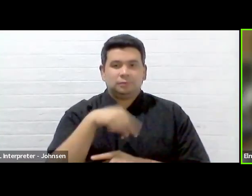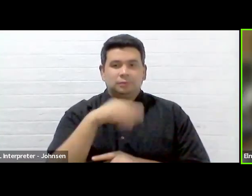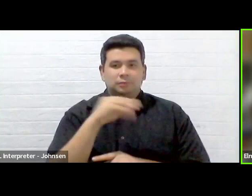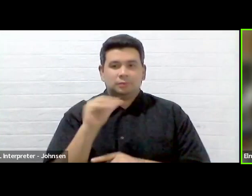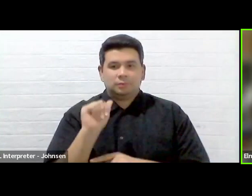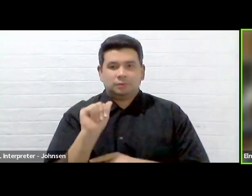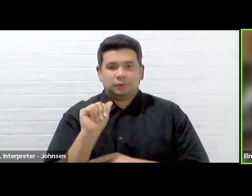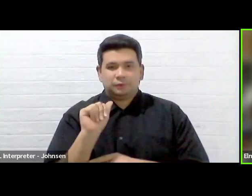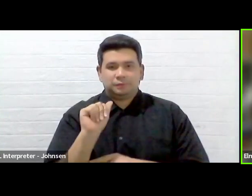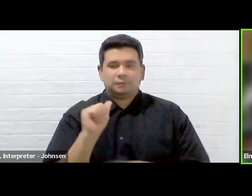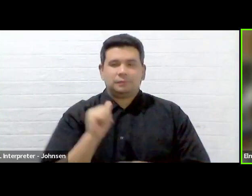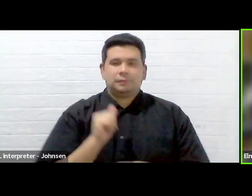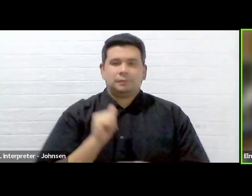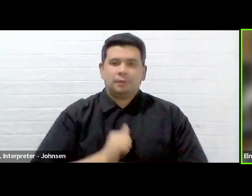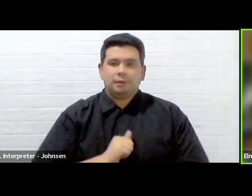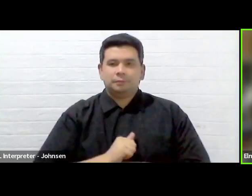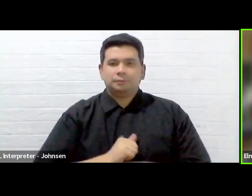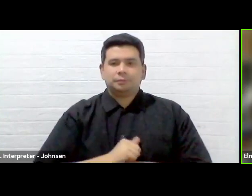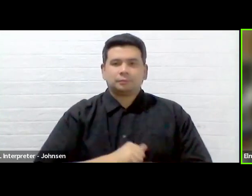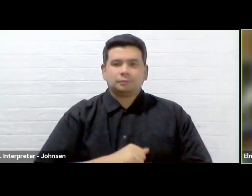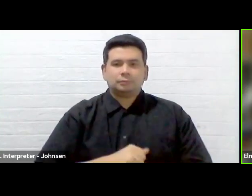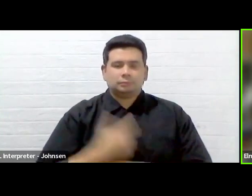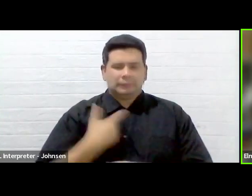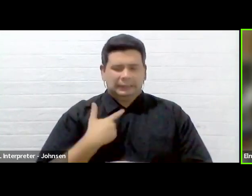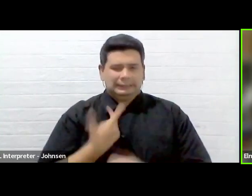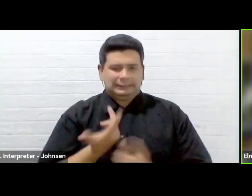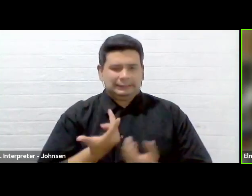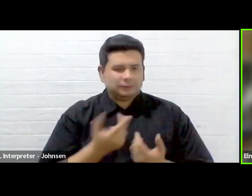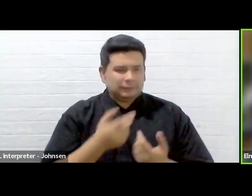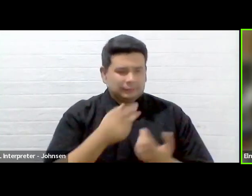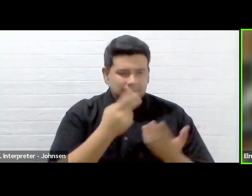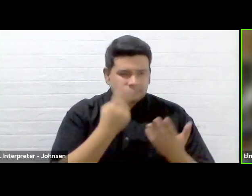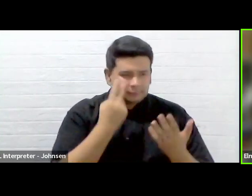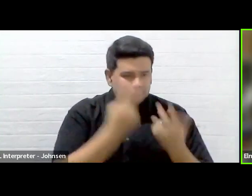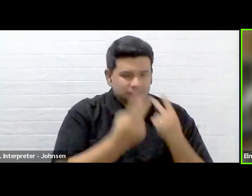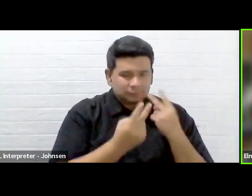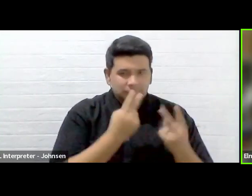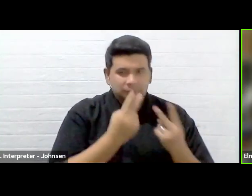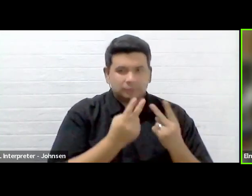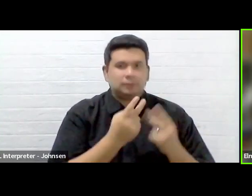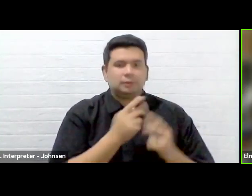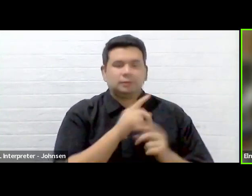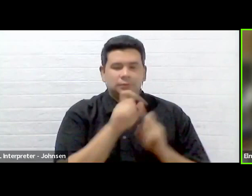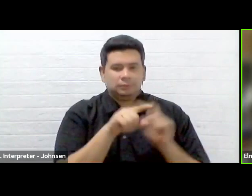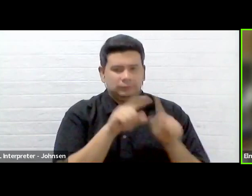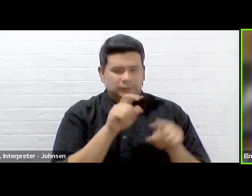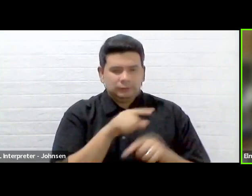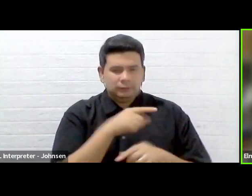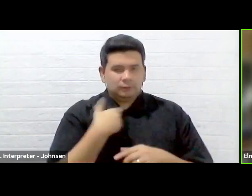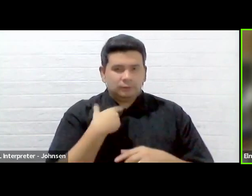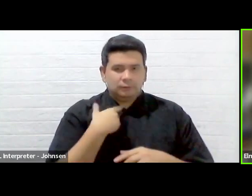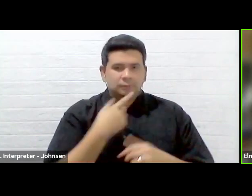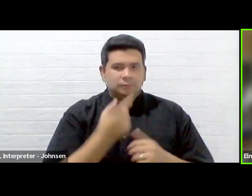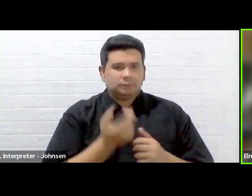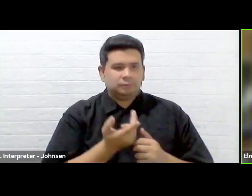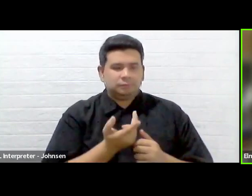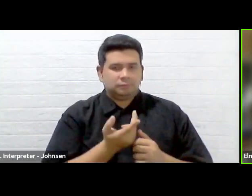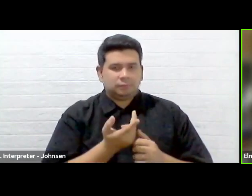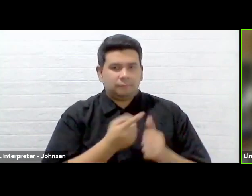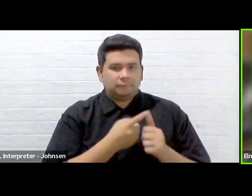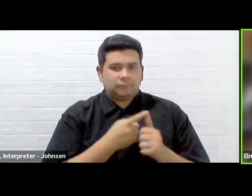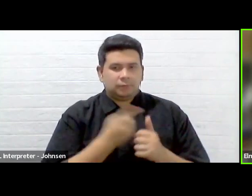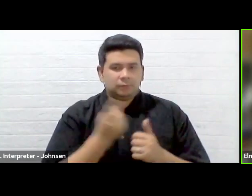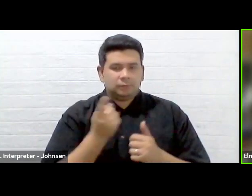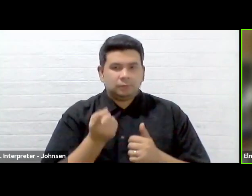una muna, I tried to group these questions kasi some of them are similar, no? Una muna kay Dr. Francis